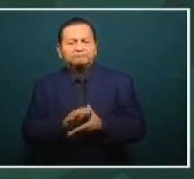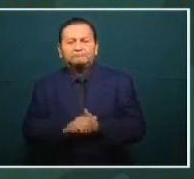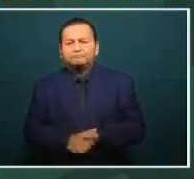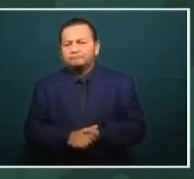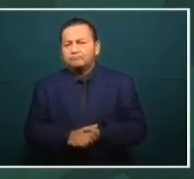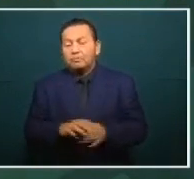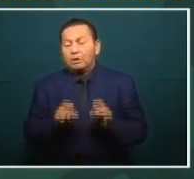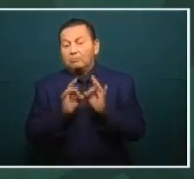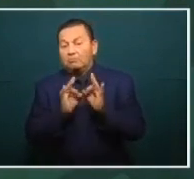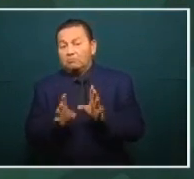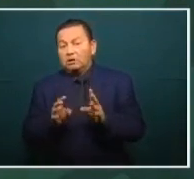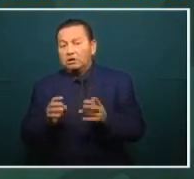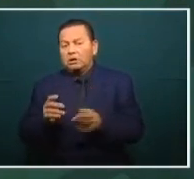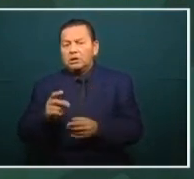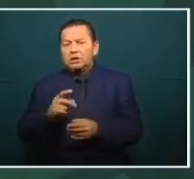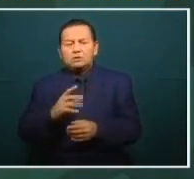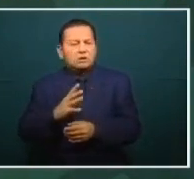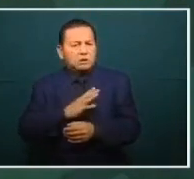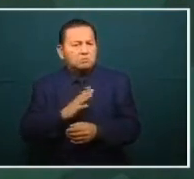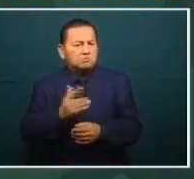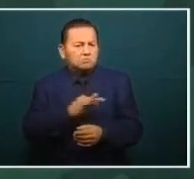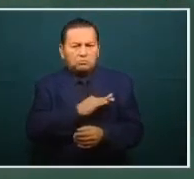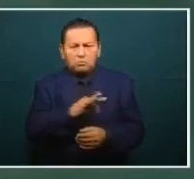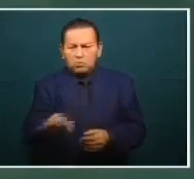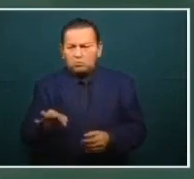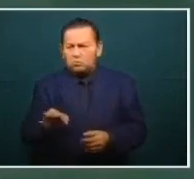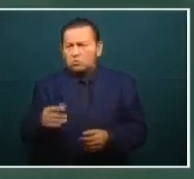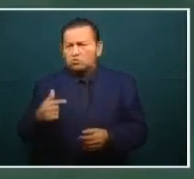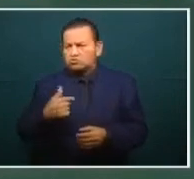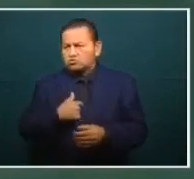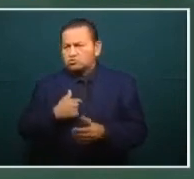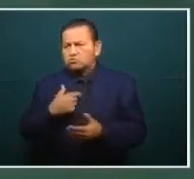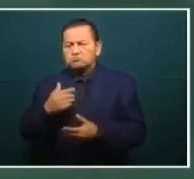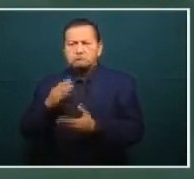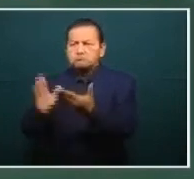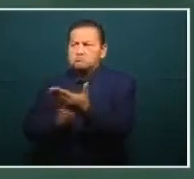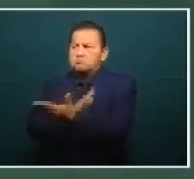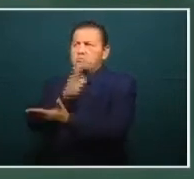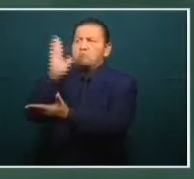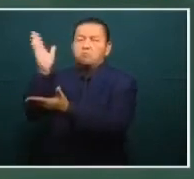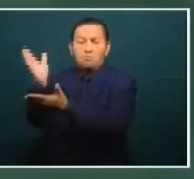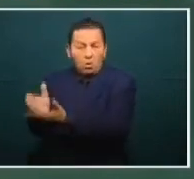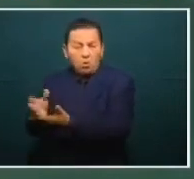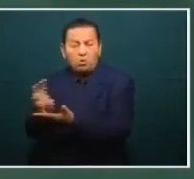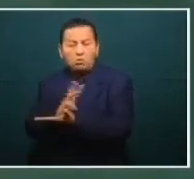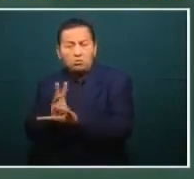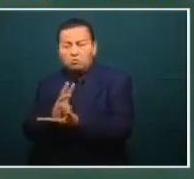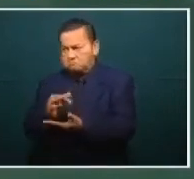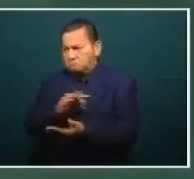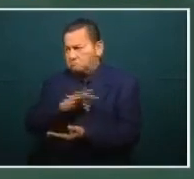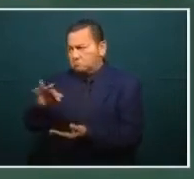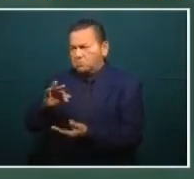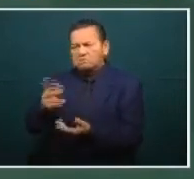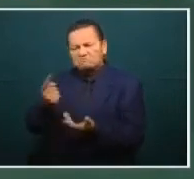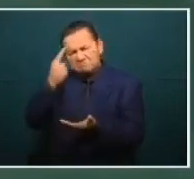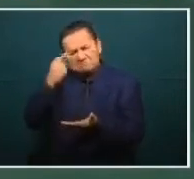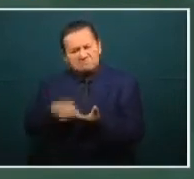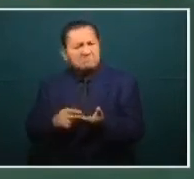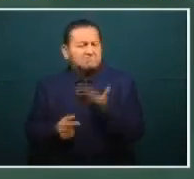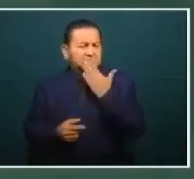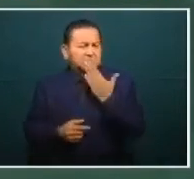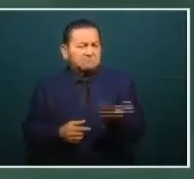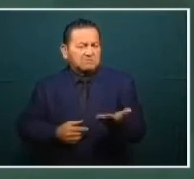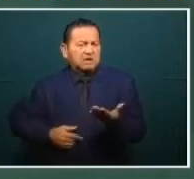Si hay and they've given me a last la report. posibilidad de que yo participe, creo que So es muy buena if there's